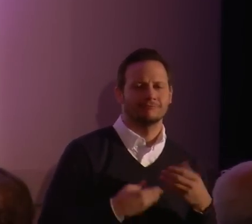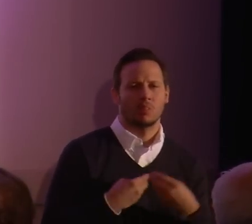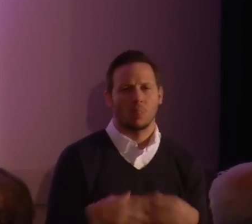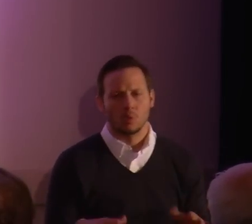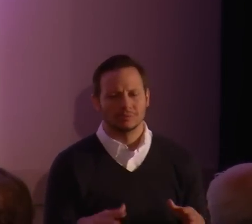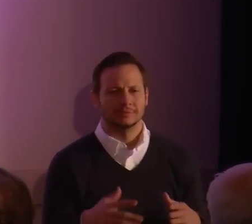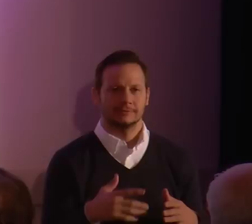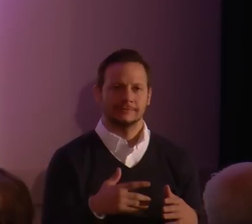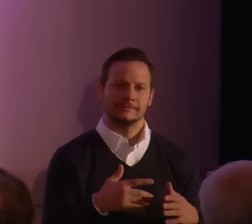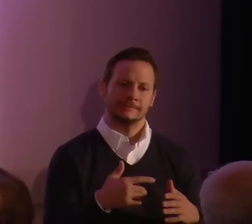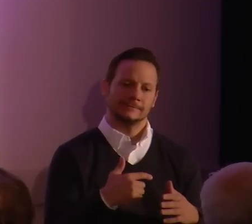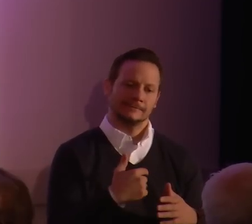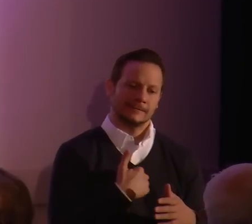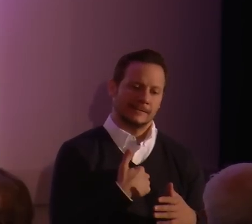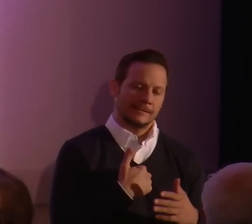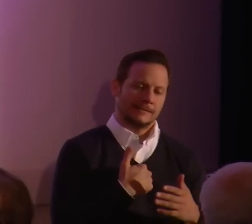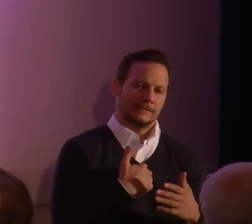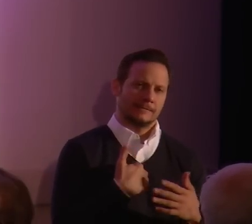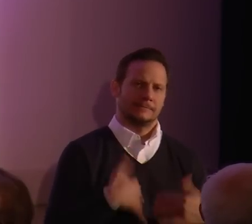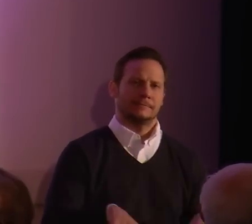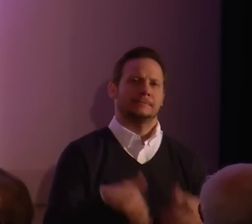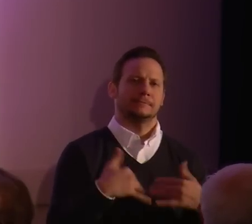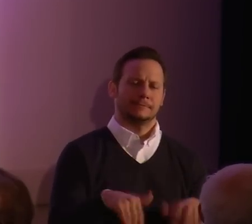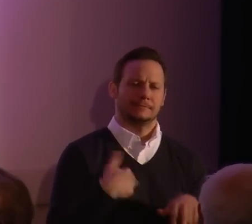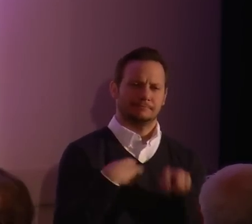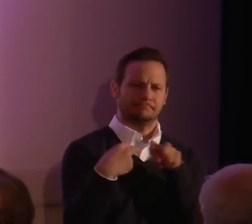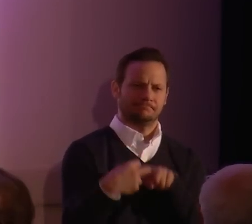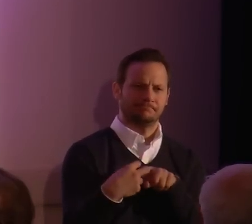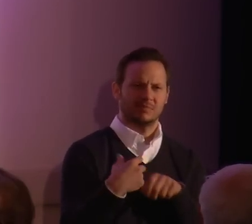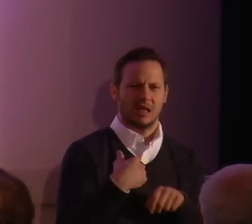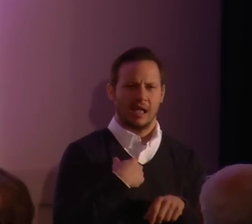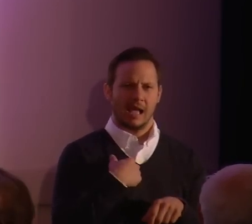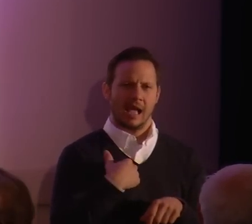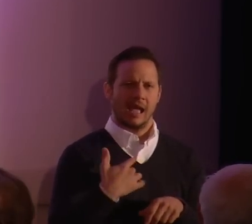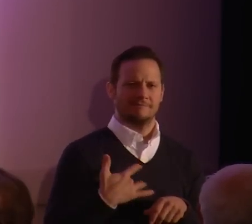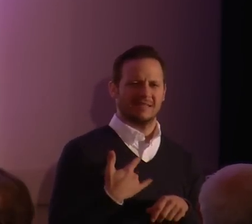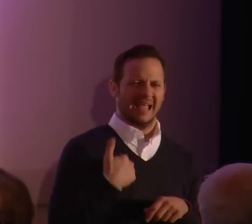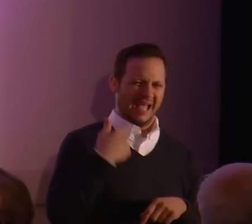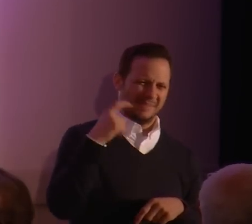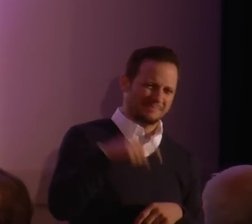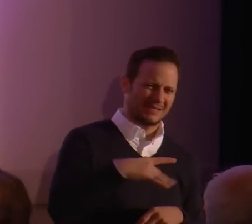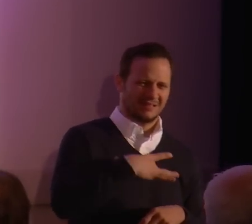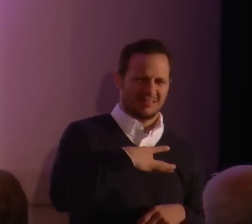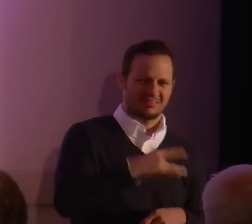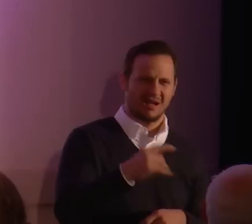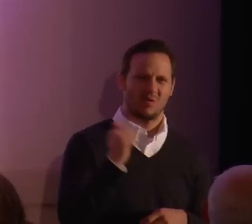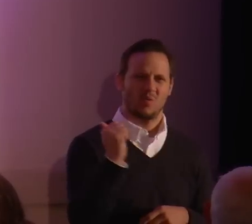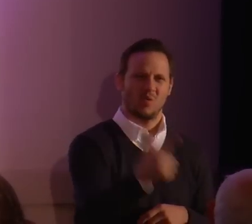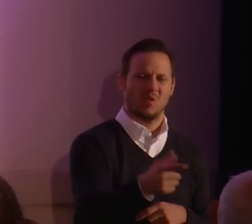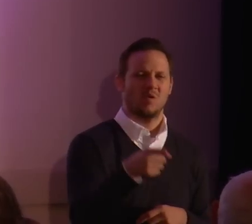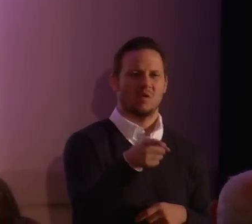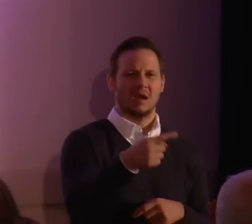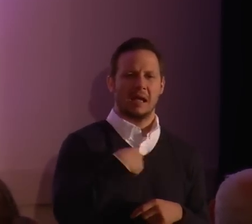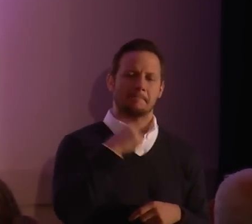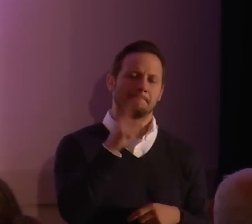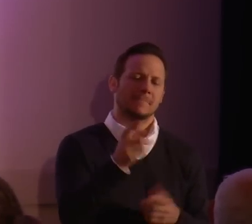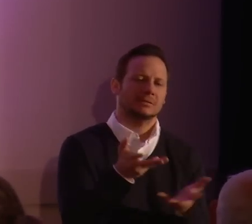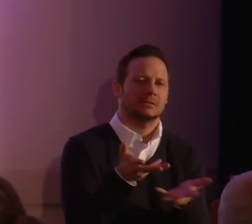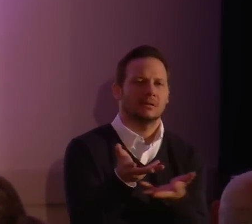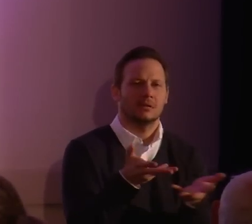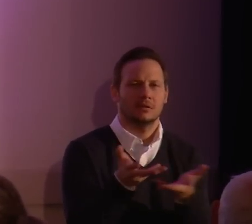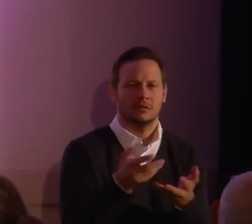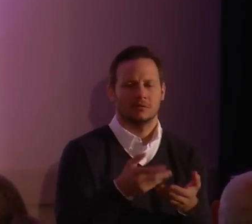know many other therapists do, thinking that I somehow needed to like all of my clients, that I needed to be nurturing at all